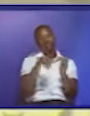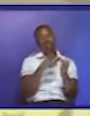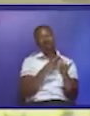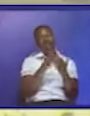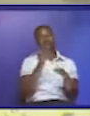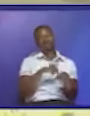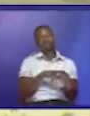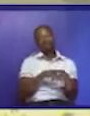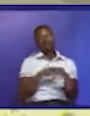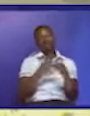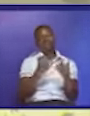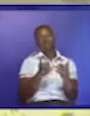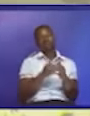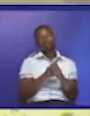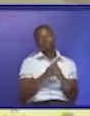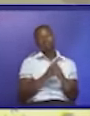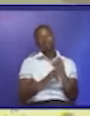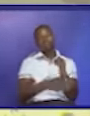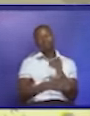an attack itself.